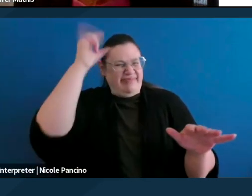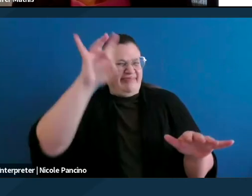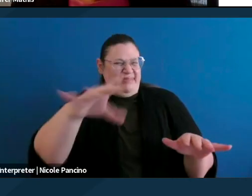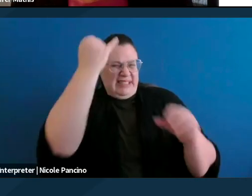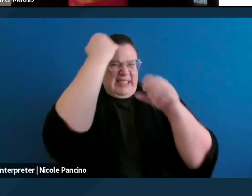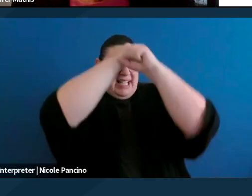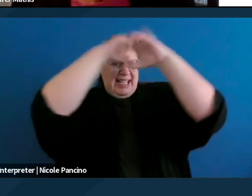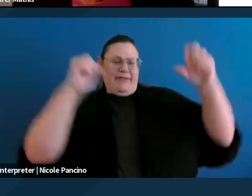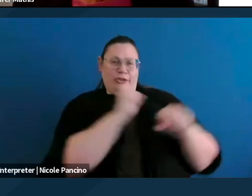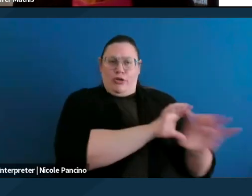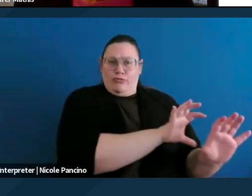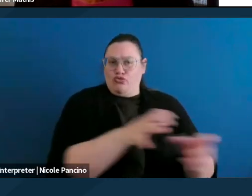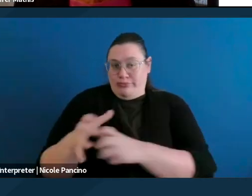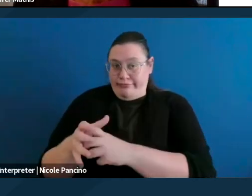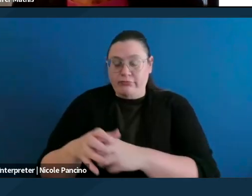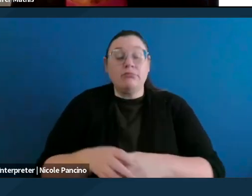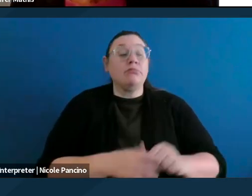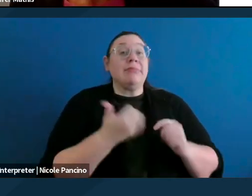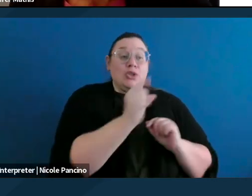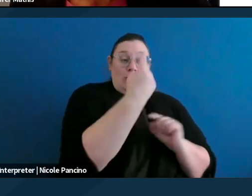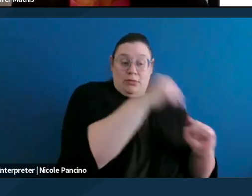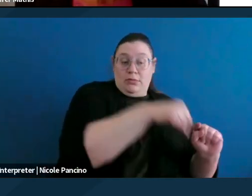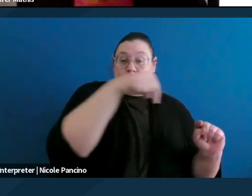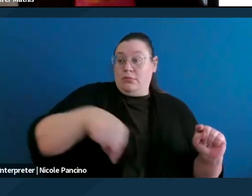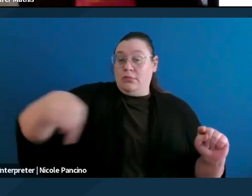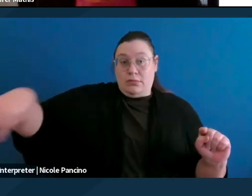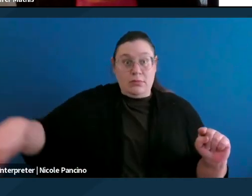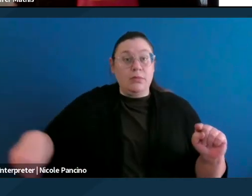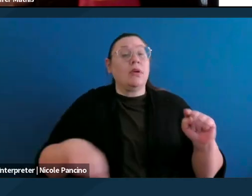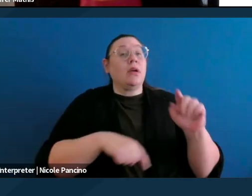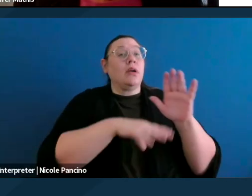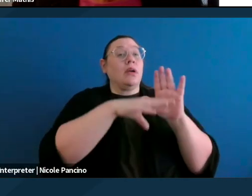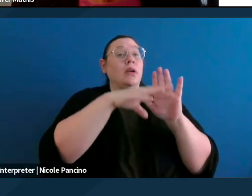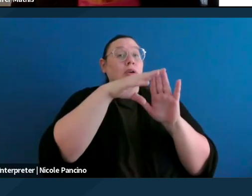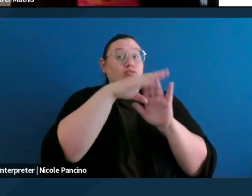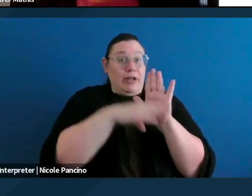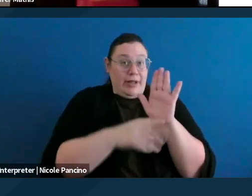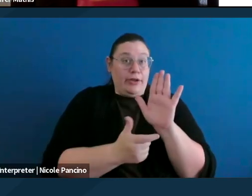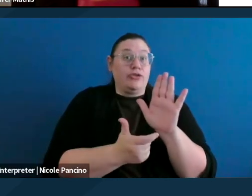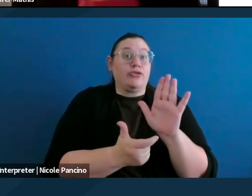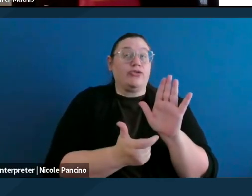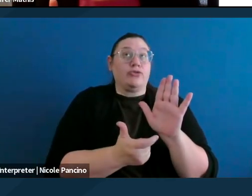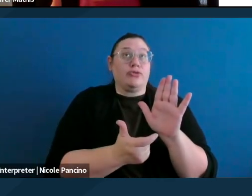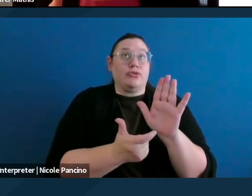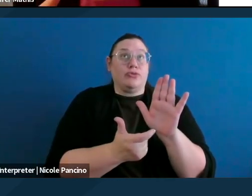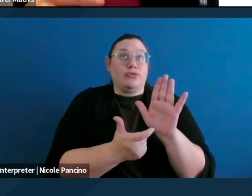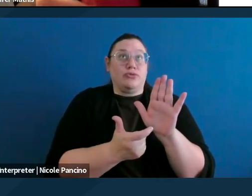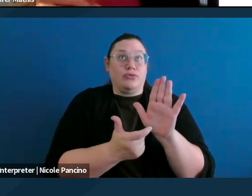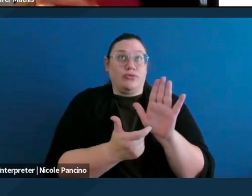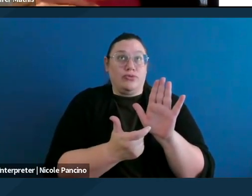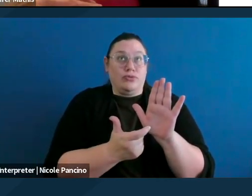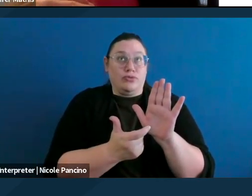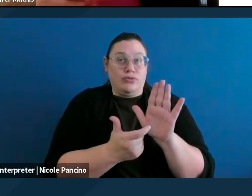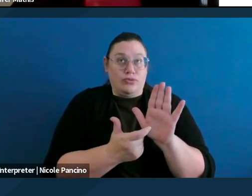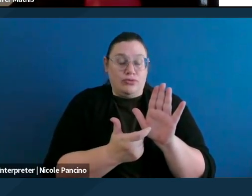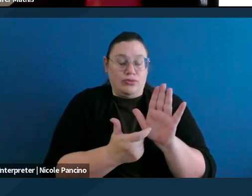group is. So for each job group, the regulation requires that